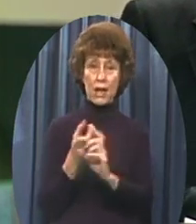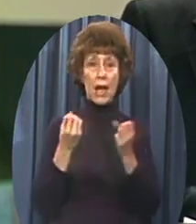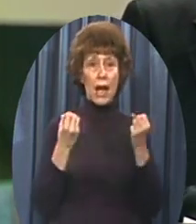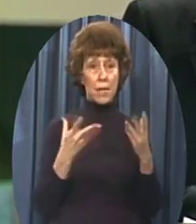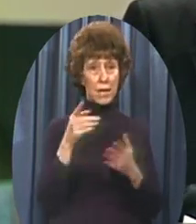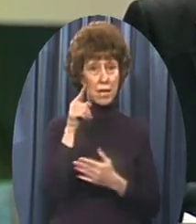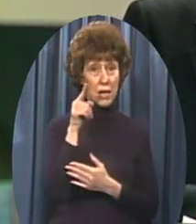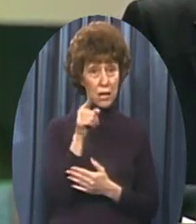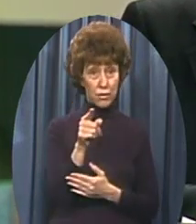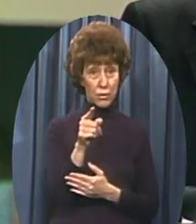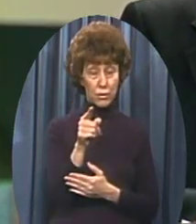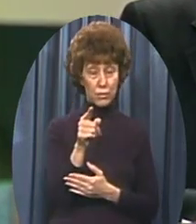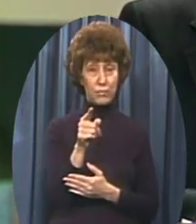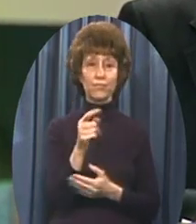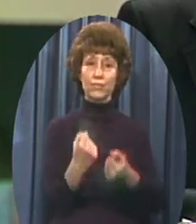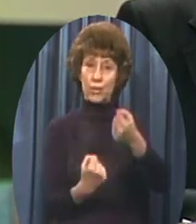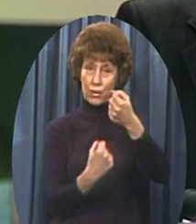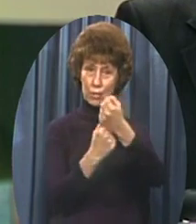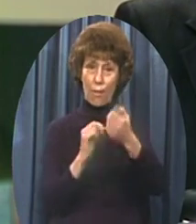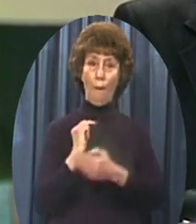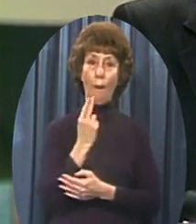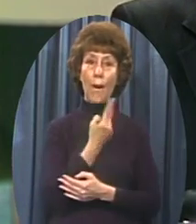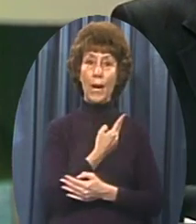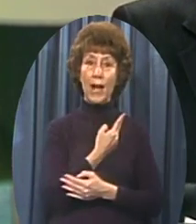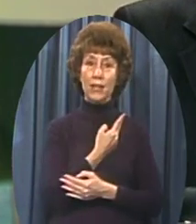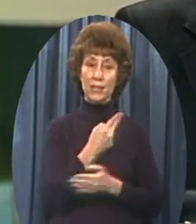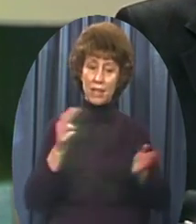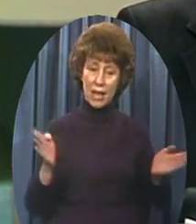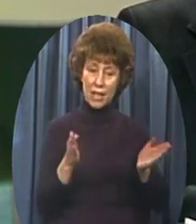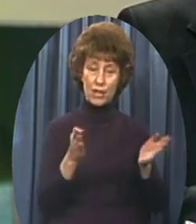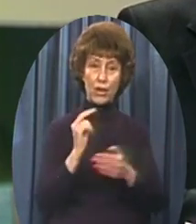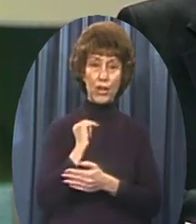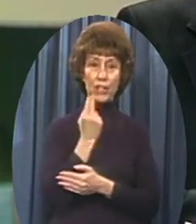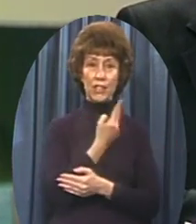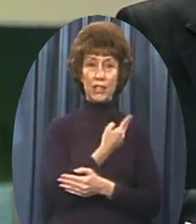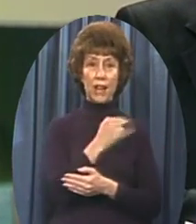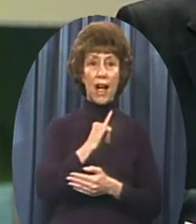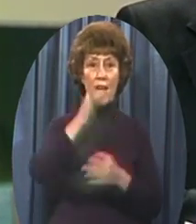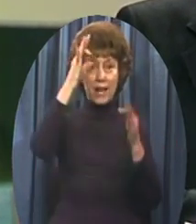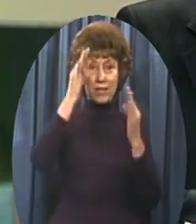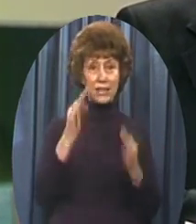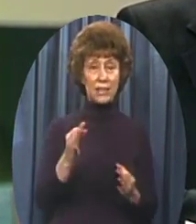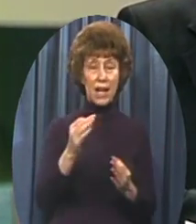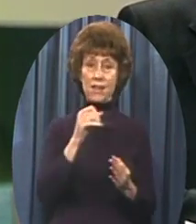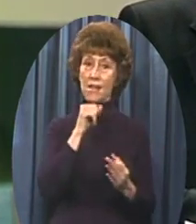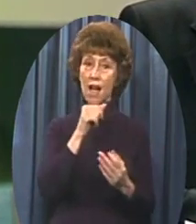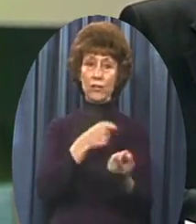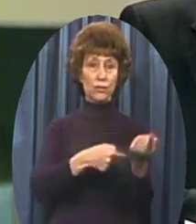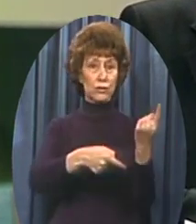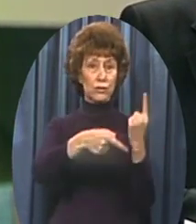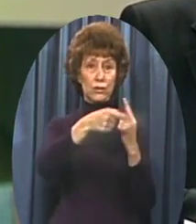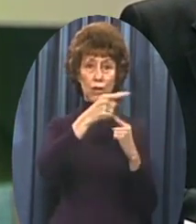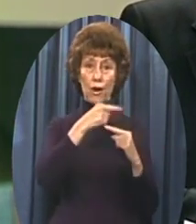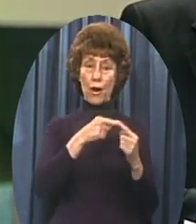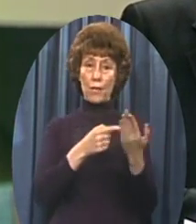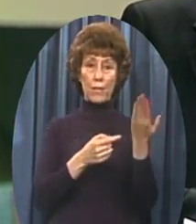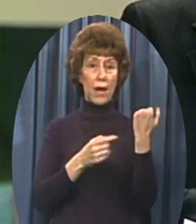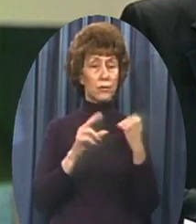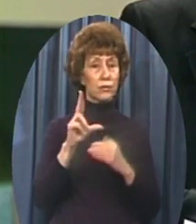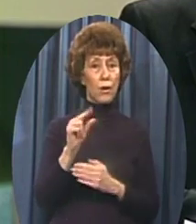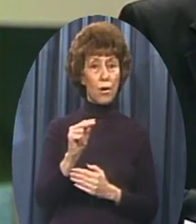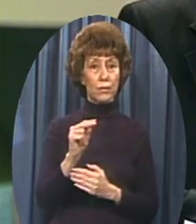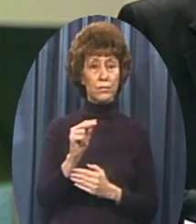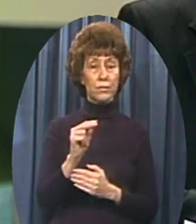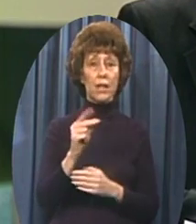I'm not going to turn back. Most of you know that it has been hard, but I want to tell you that I'm also